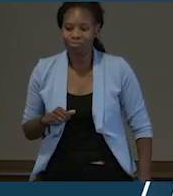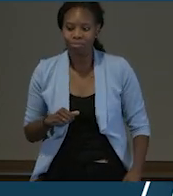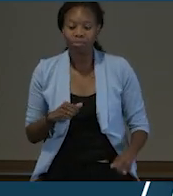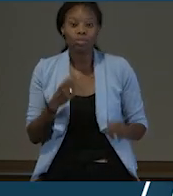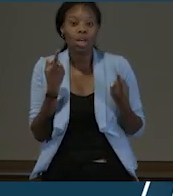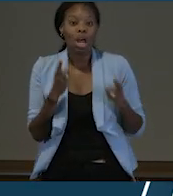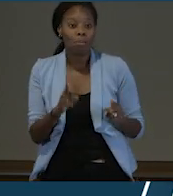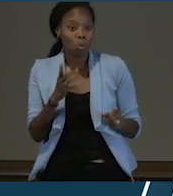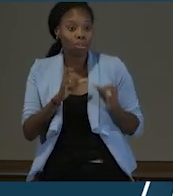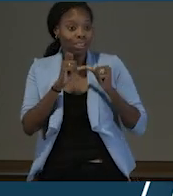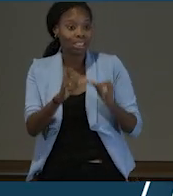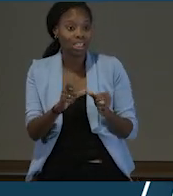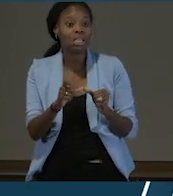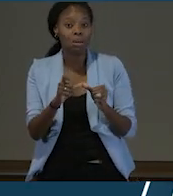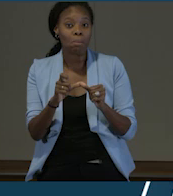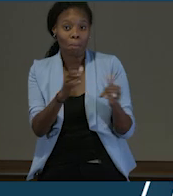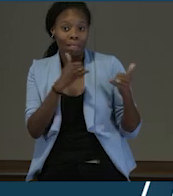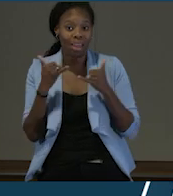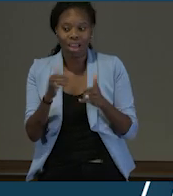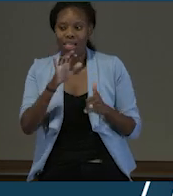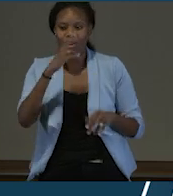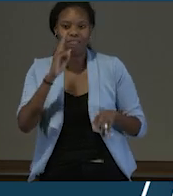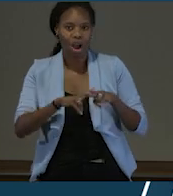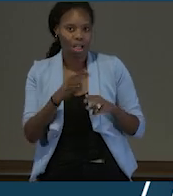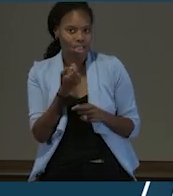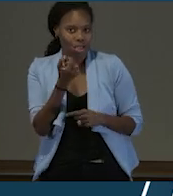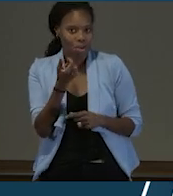That was kind of fun. Right?